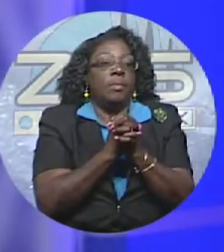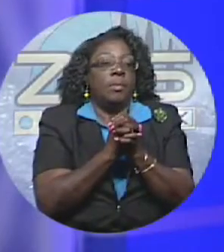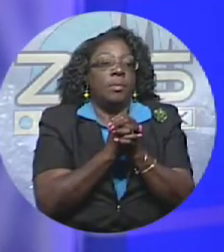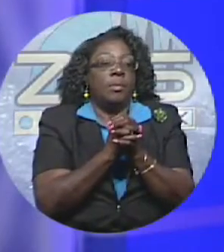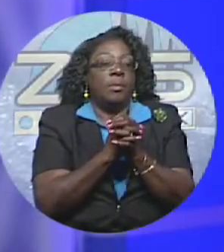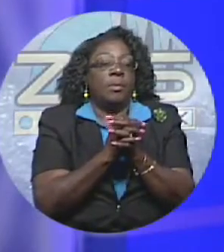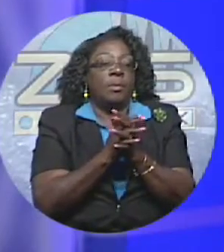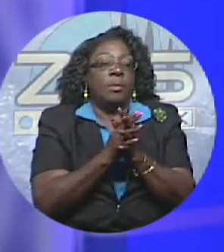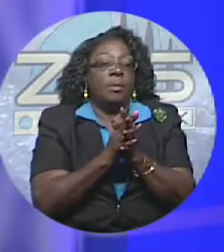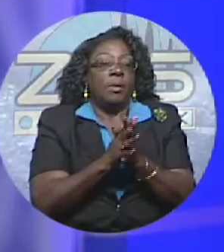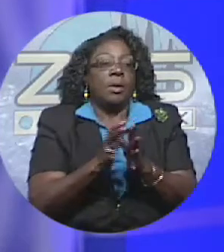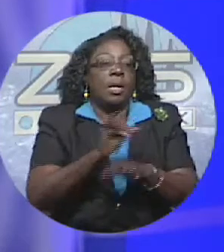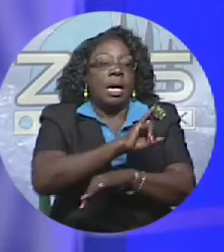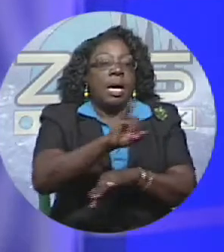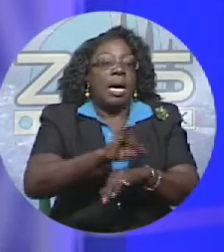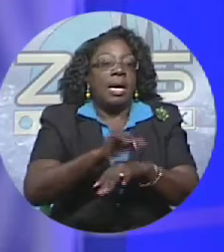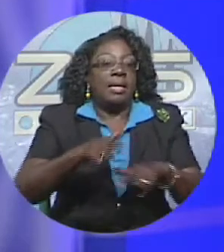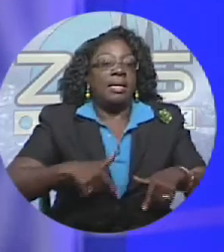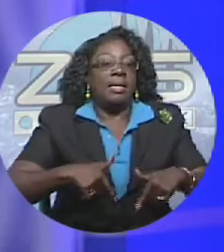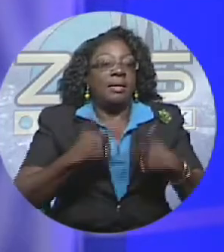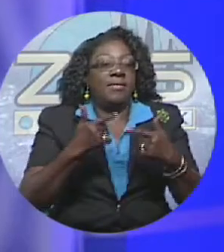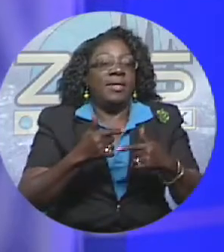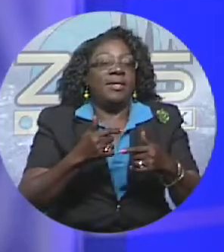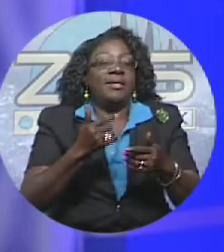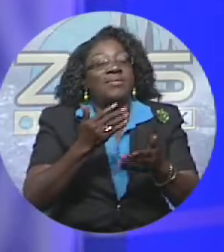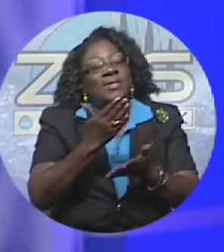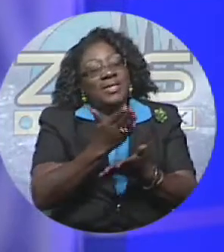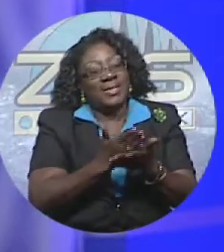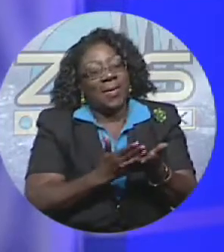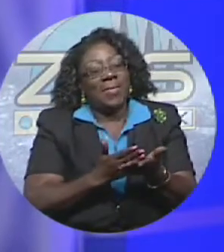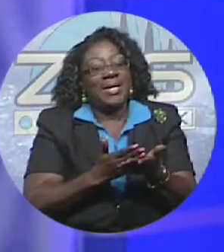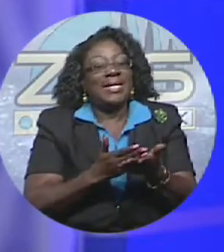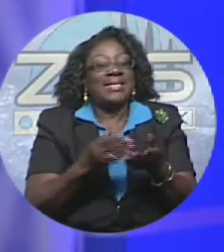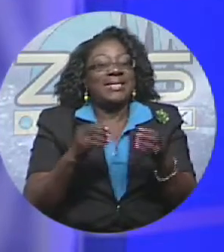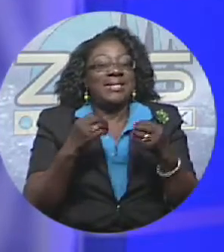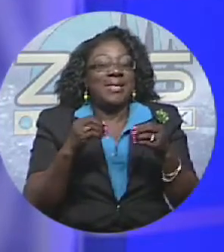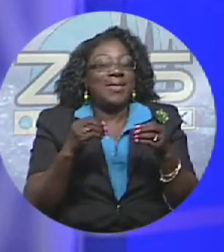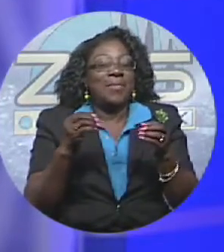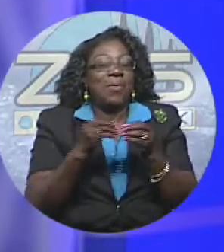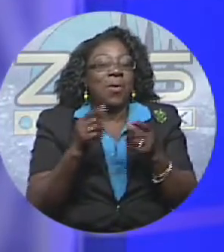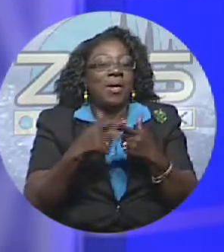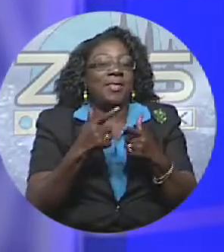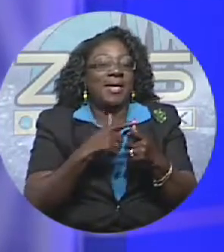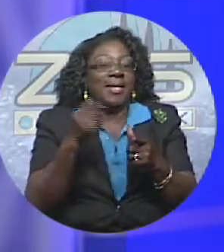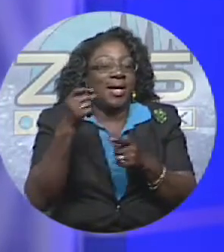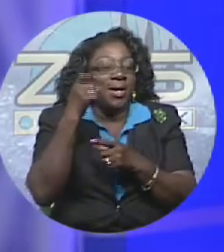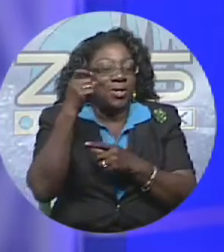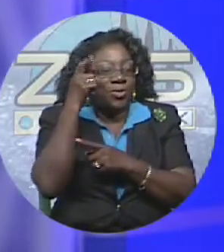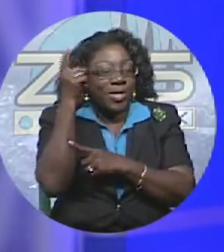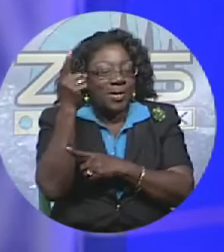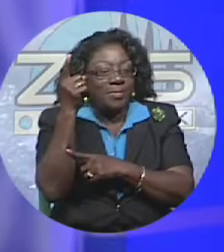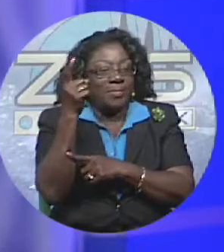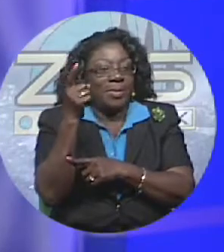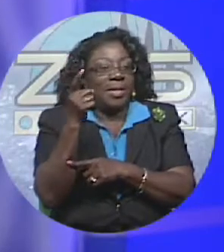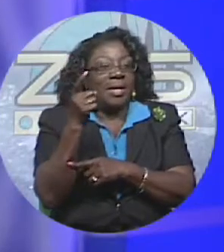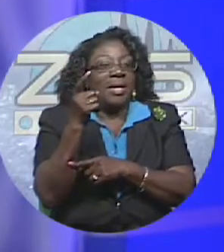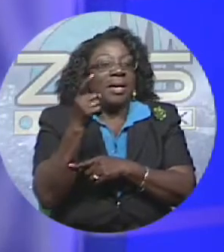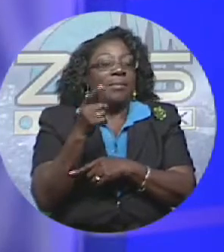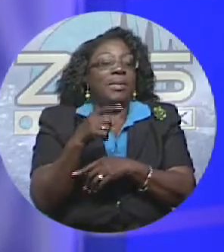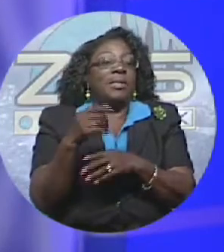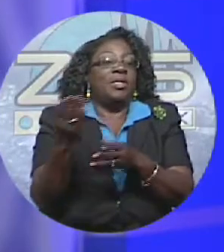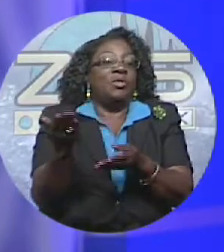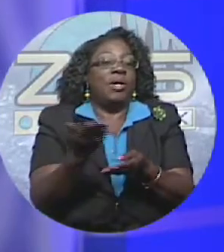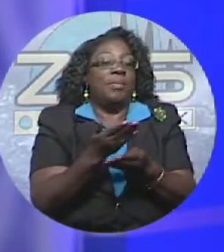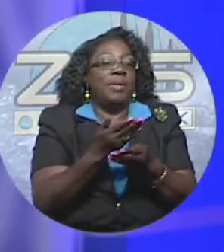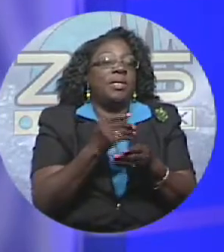Island living is to some nothing more than a dream. And in years past, so was the prospect of combining the trappings of modern life with